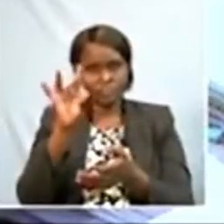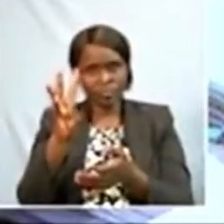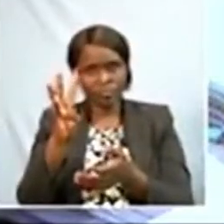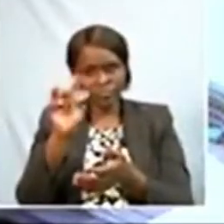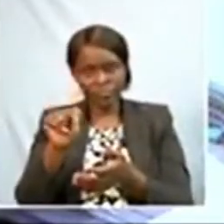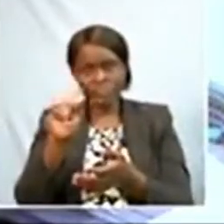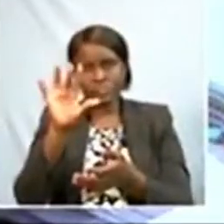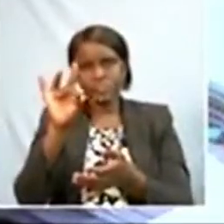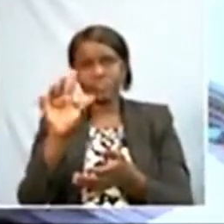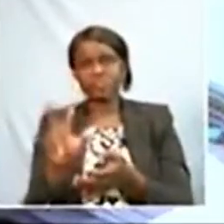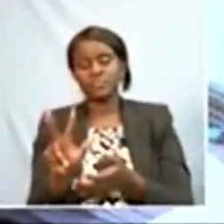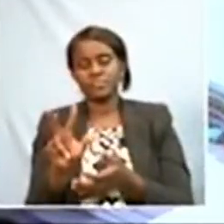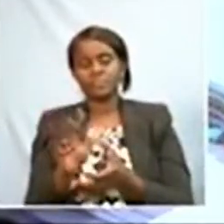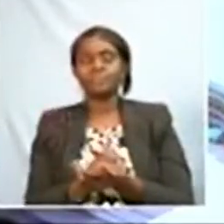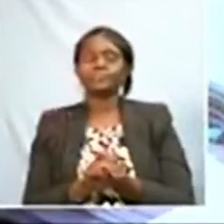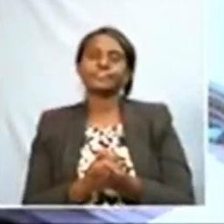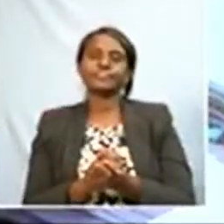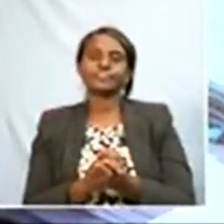3,222,784.83.